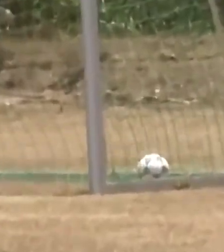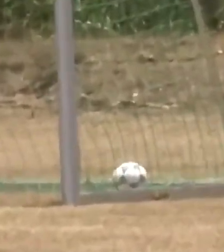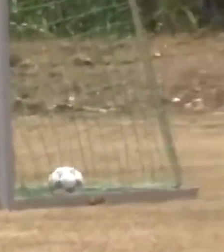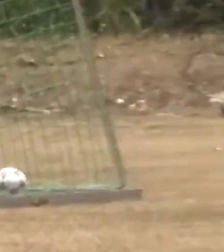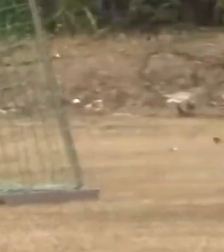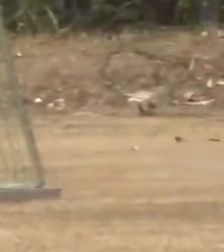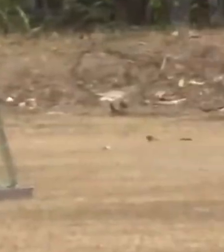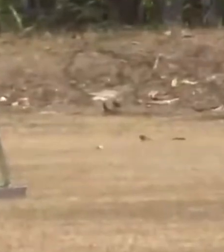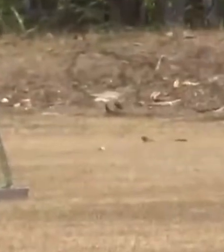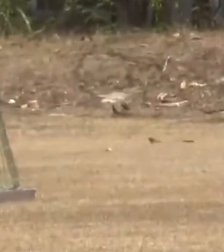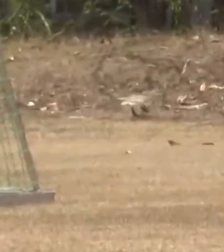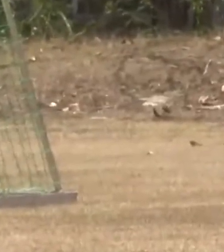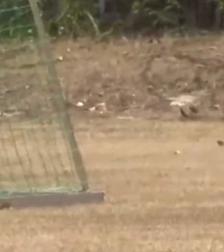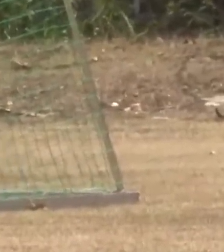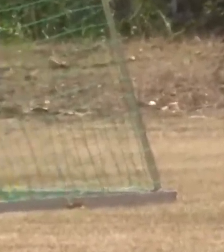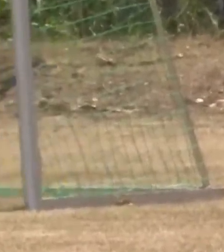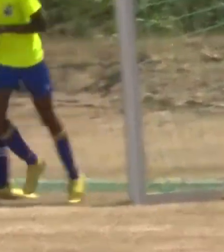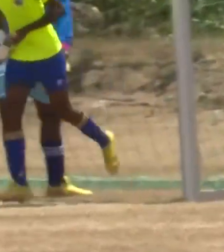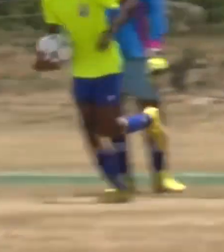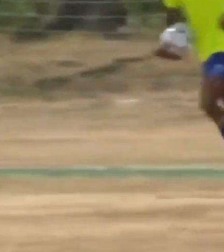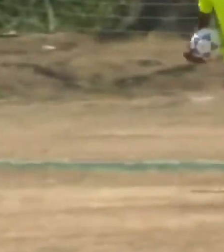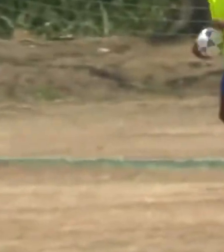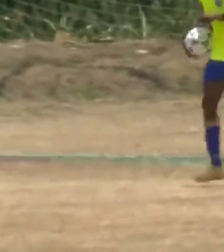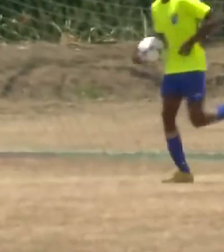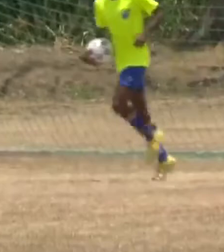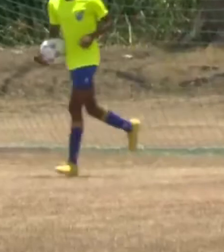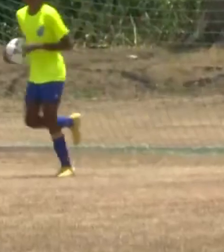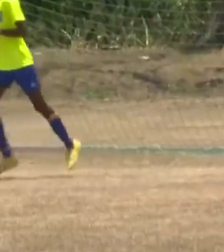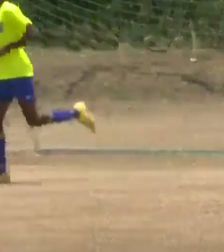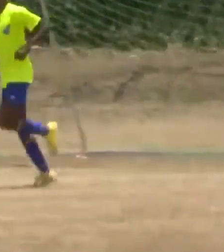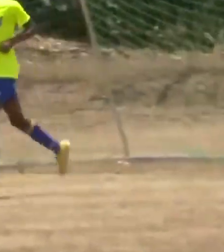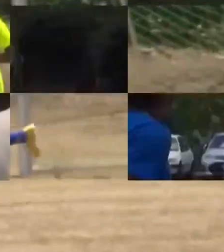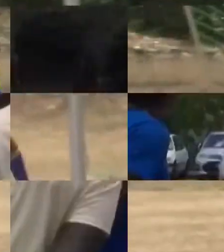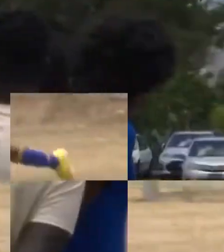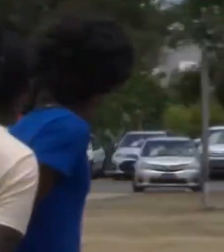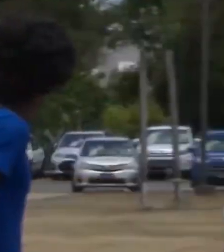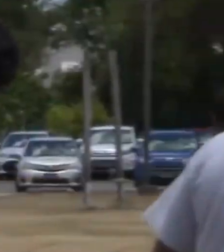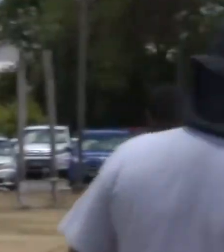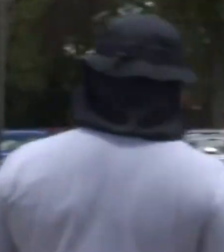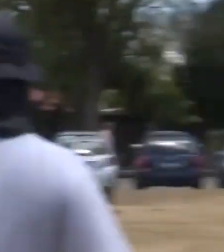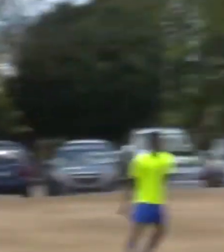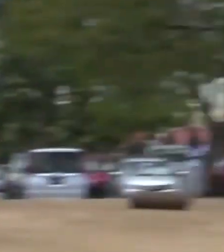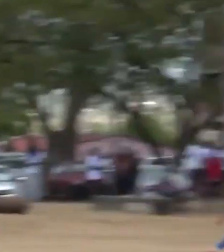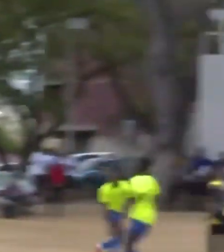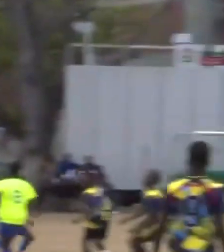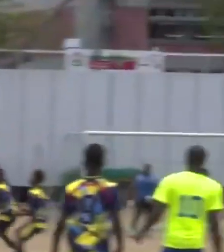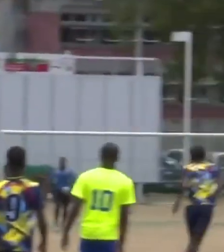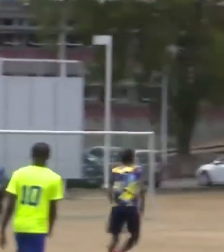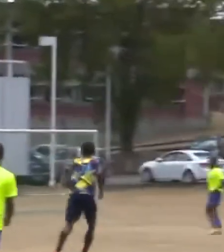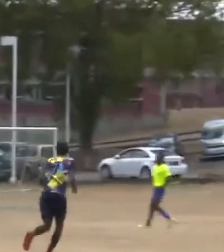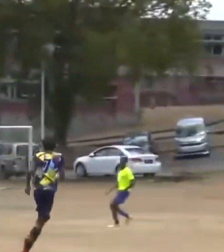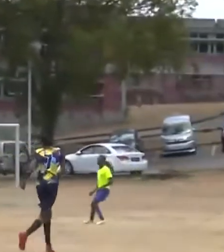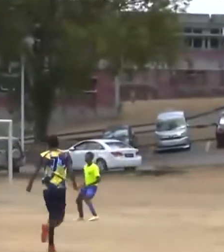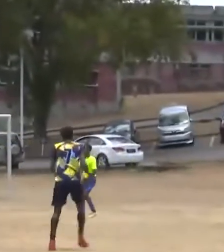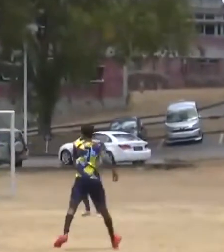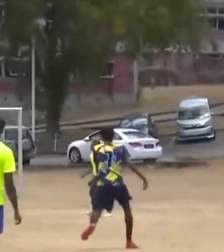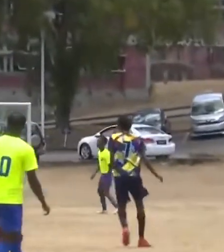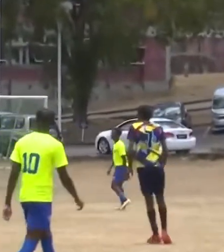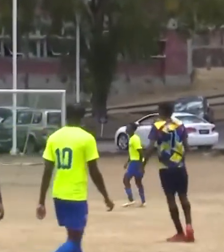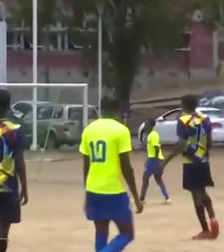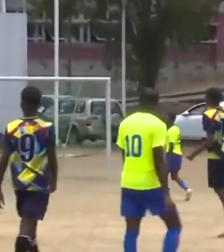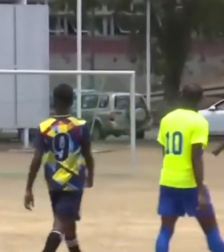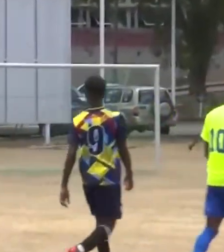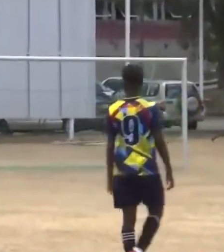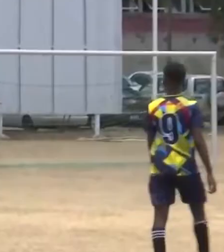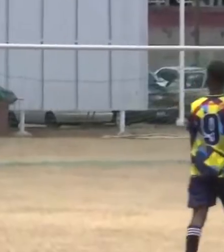did in the custodian, made that now 4-0. Not to worry though, BSA would get a penalty of their